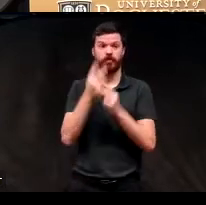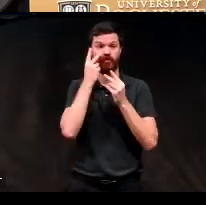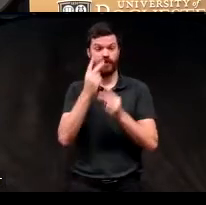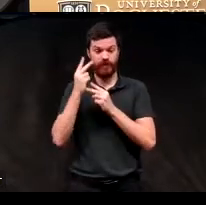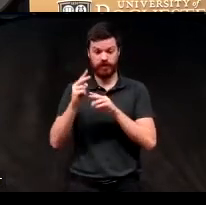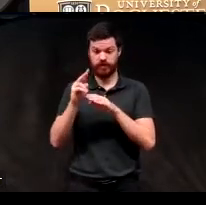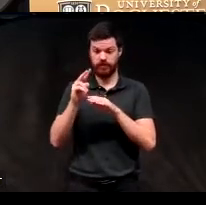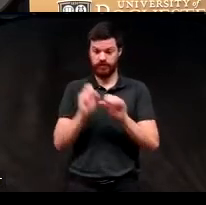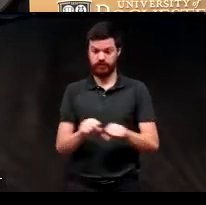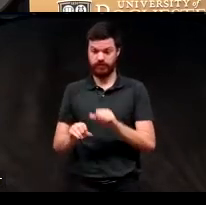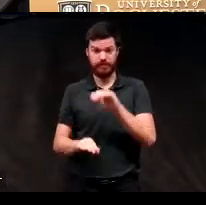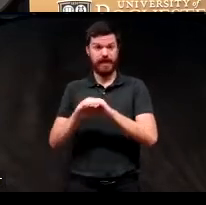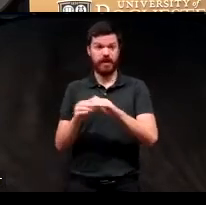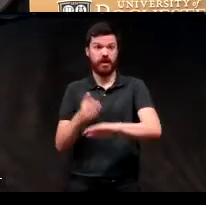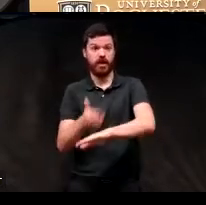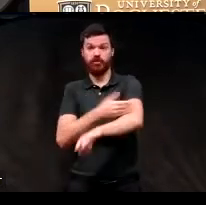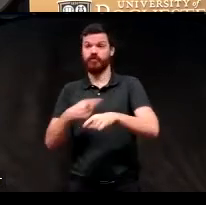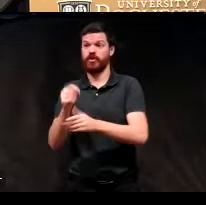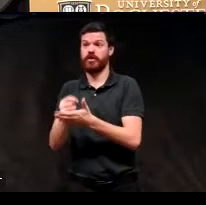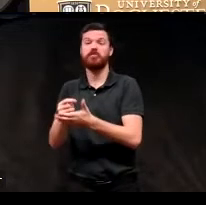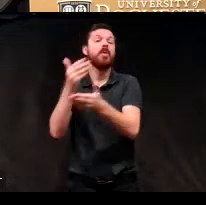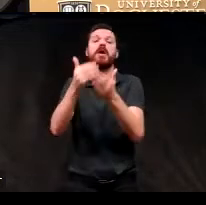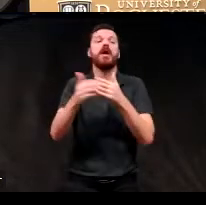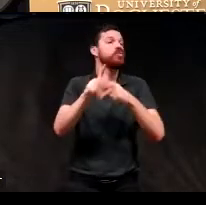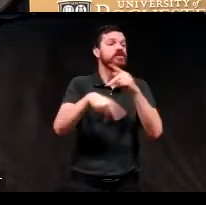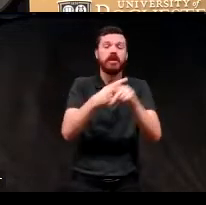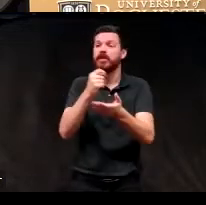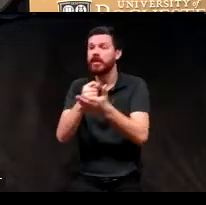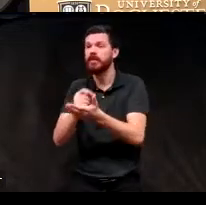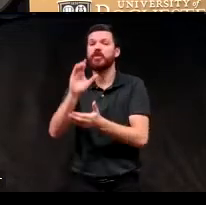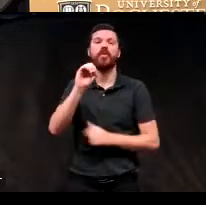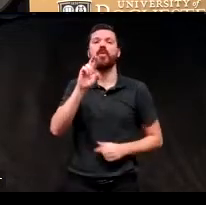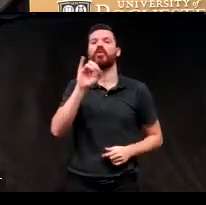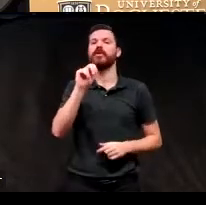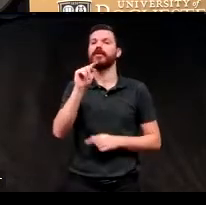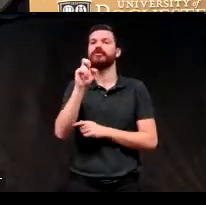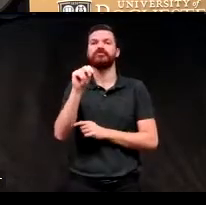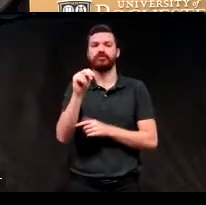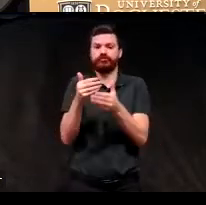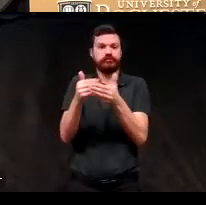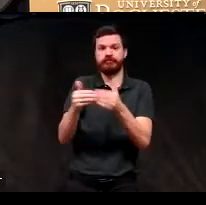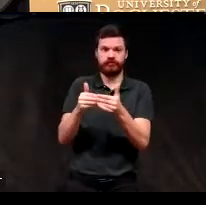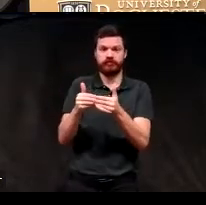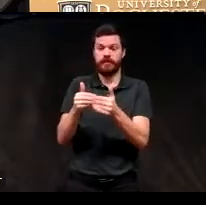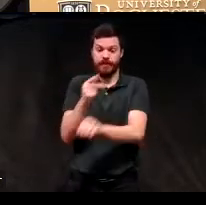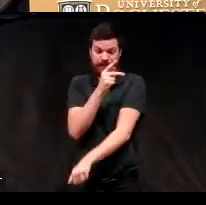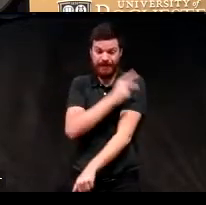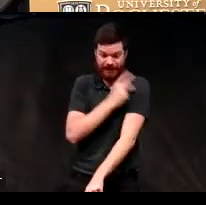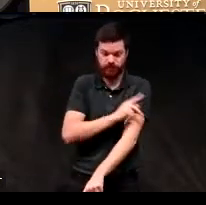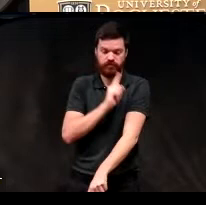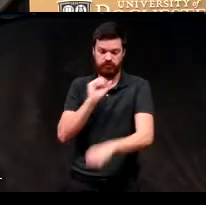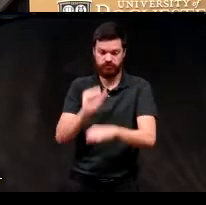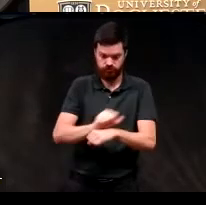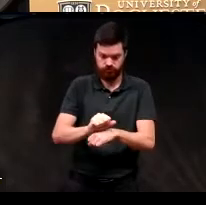therapy? Because regardless of what kind of therapy you do and what your orientation is, getting the patient to